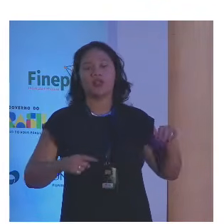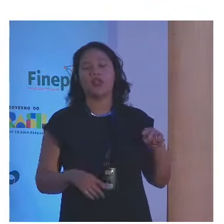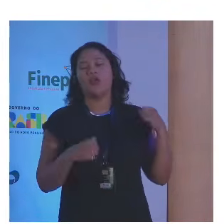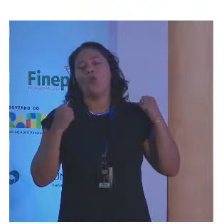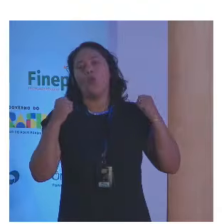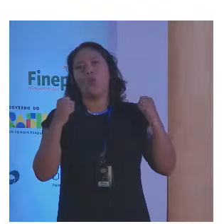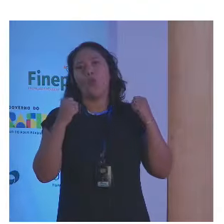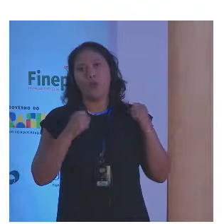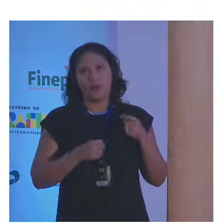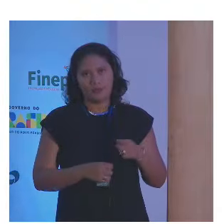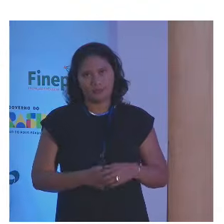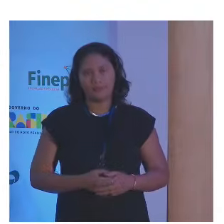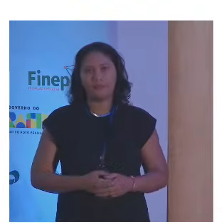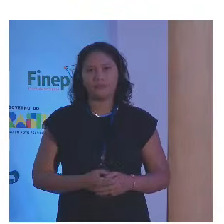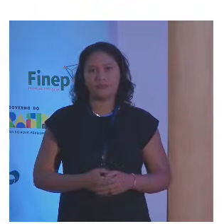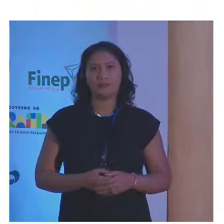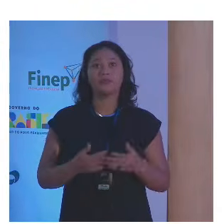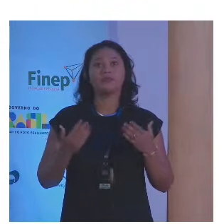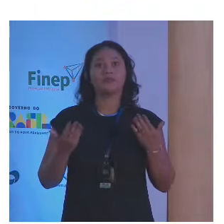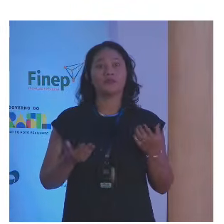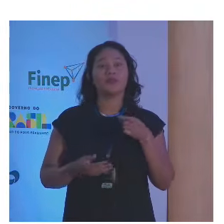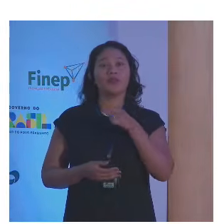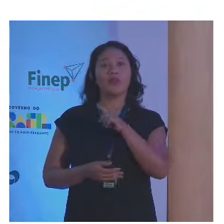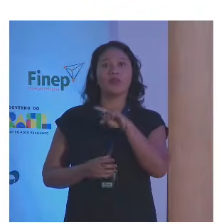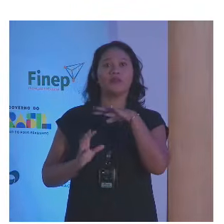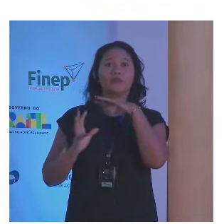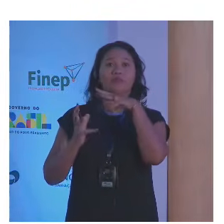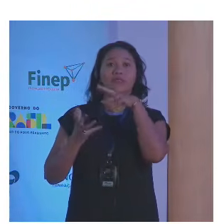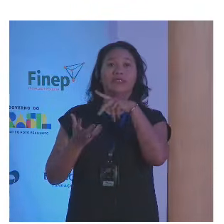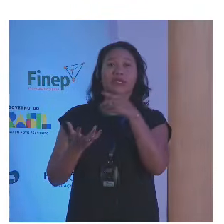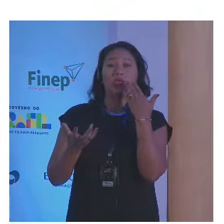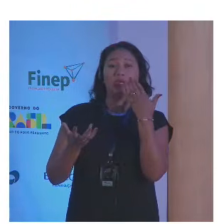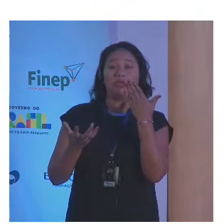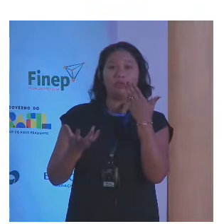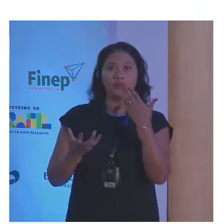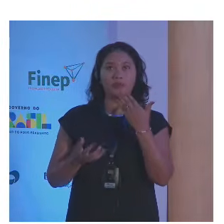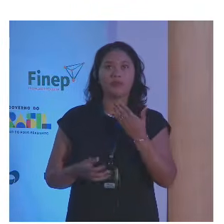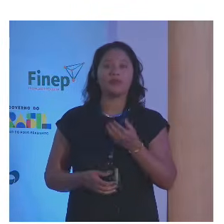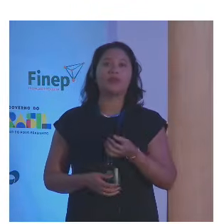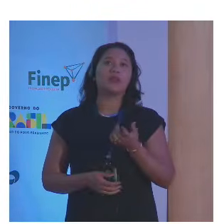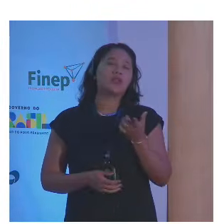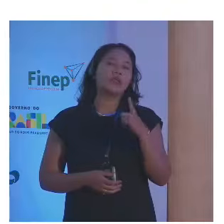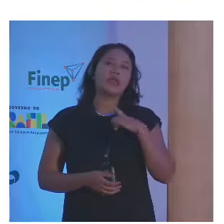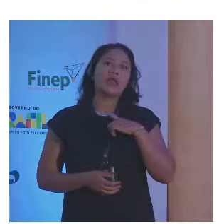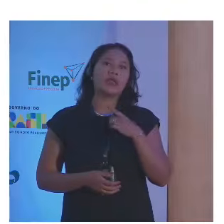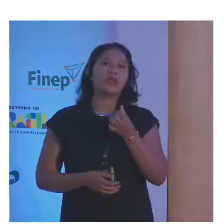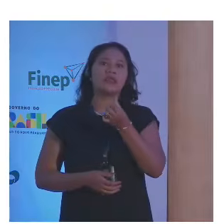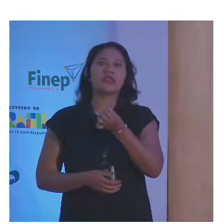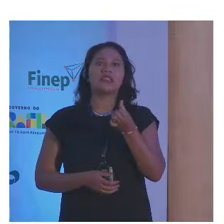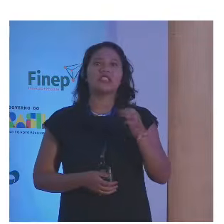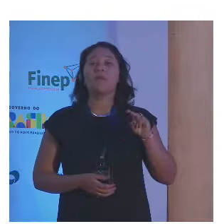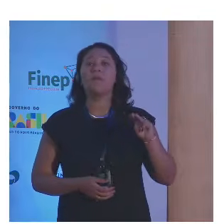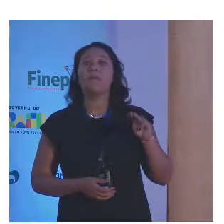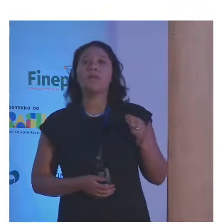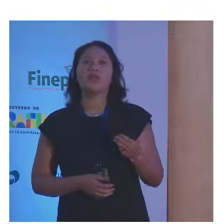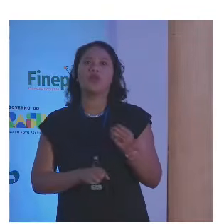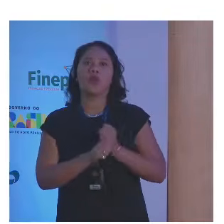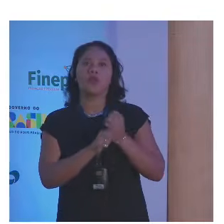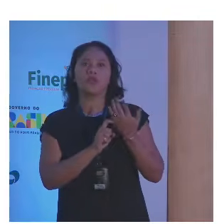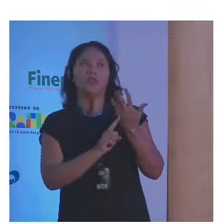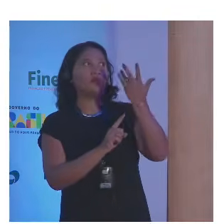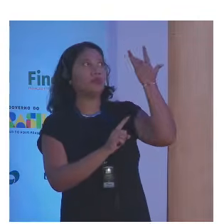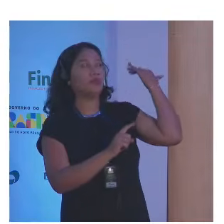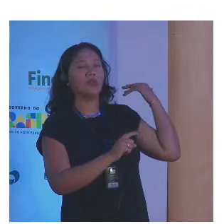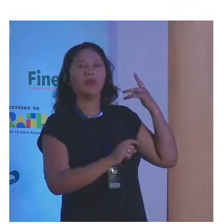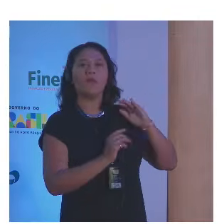And the last one, the 5th one, was the 66 million years ago, the Cretaceous